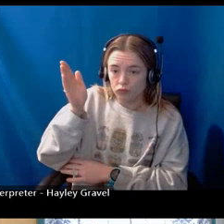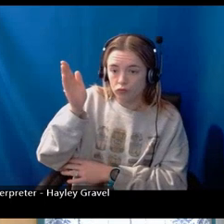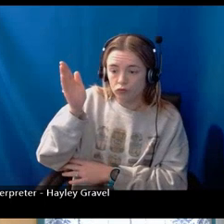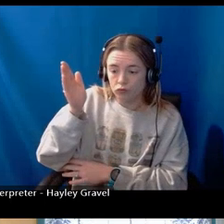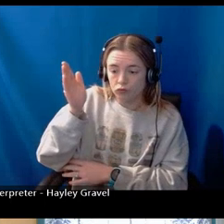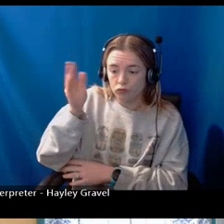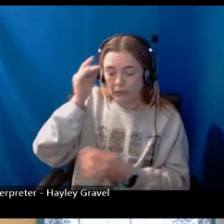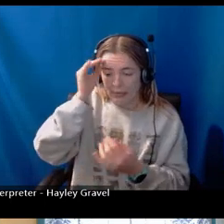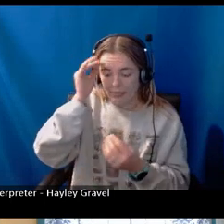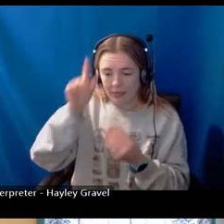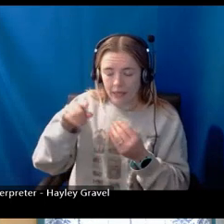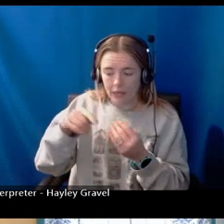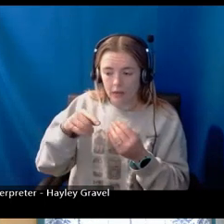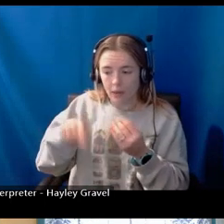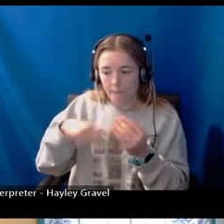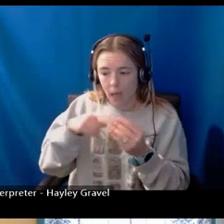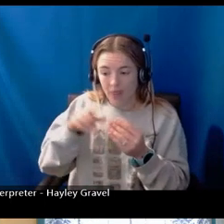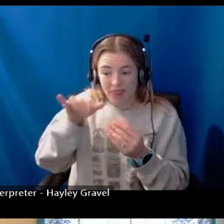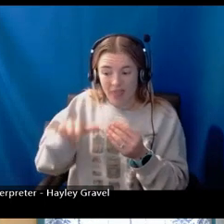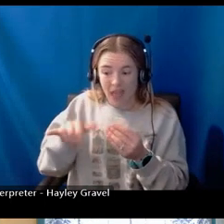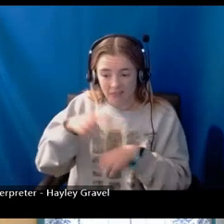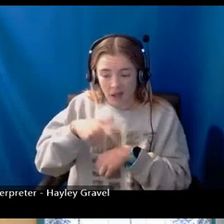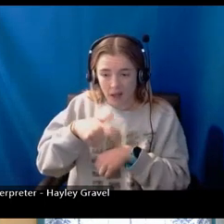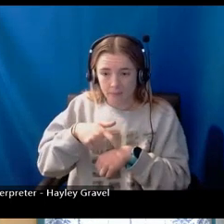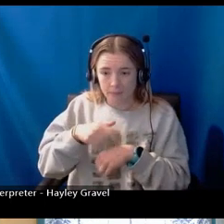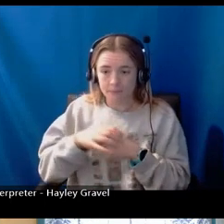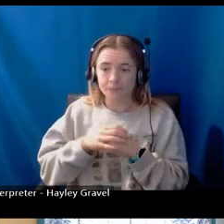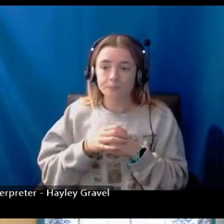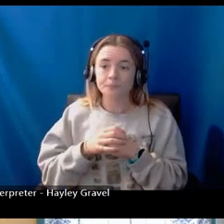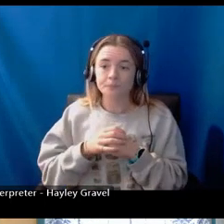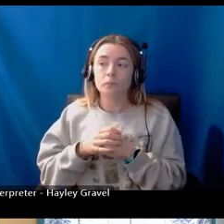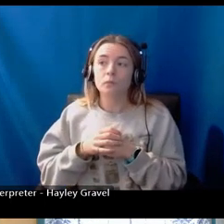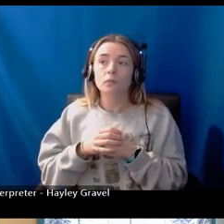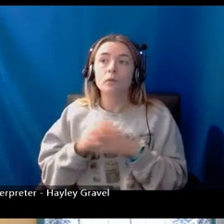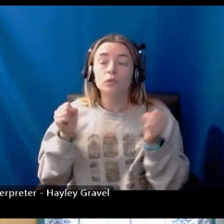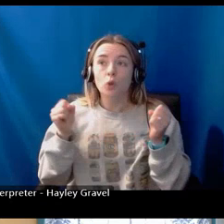So what I want to make sure we're doing